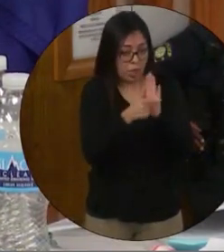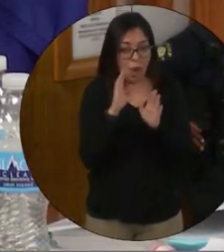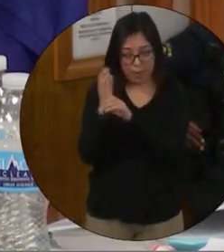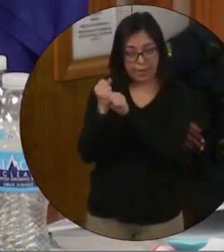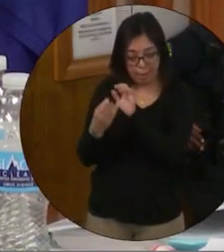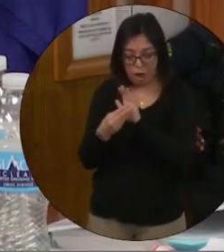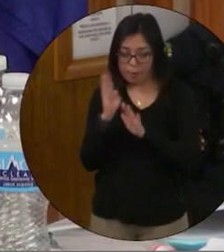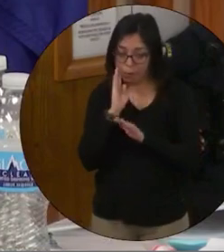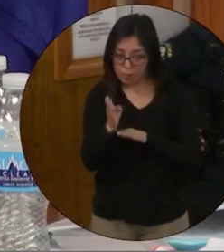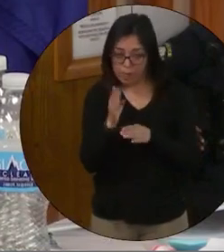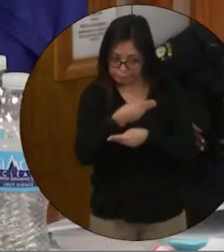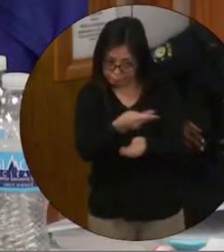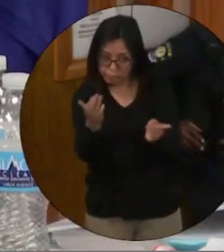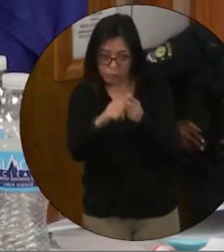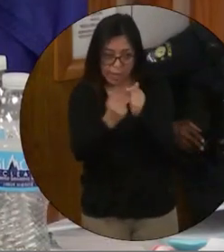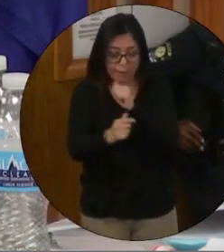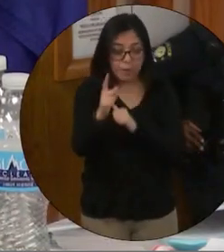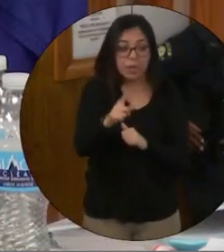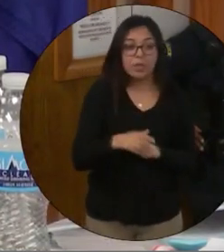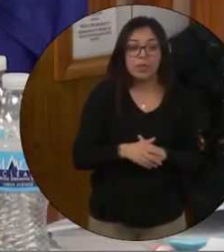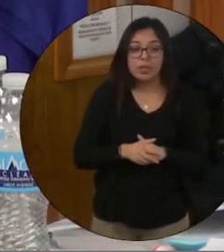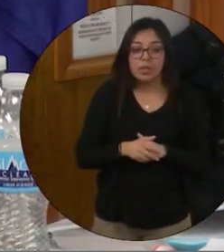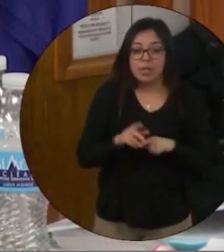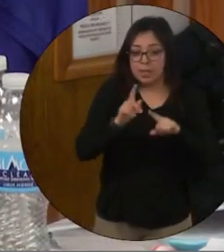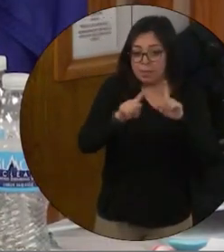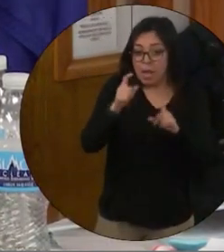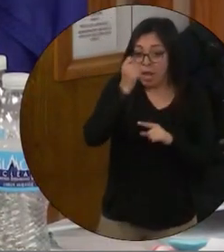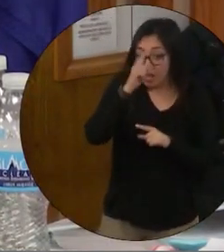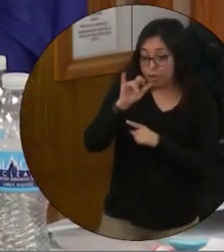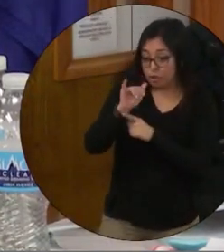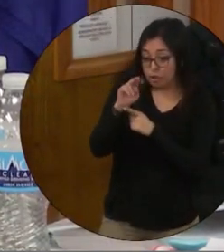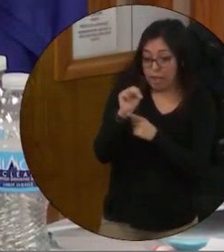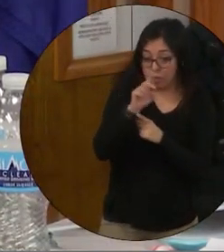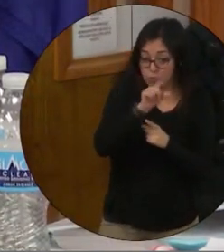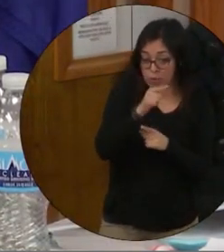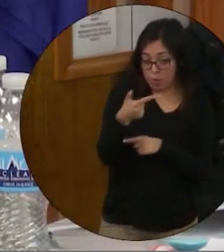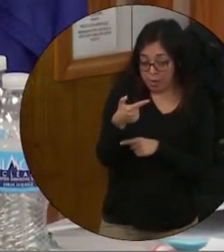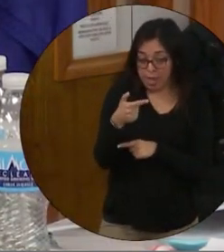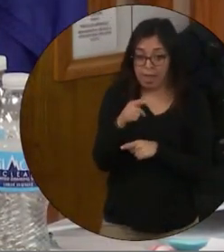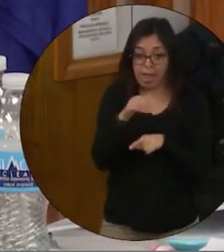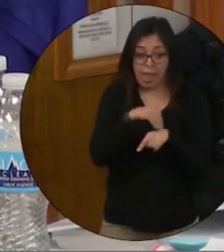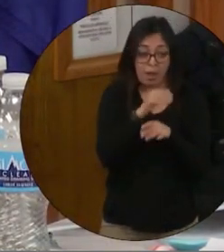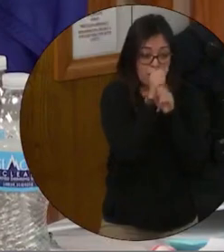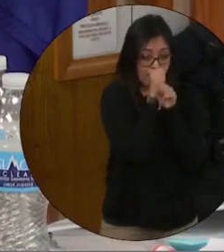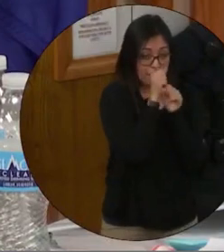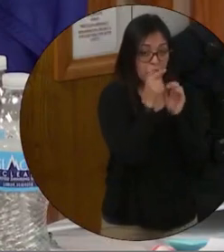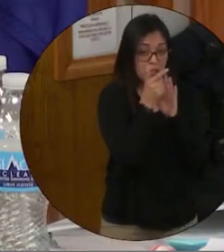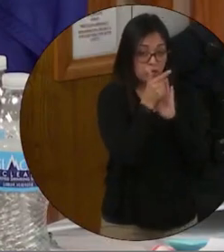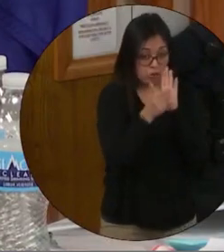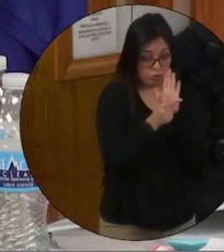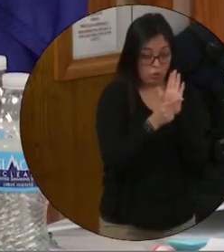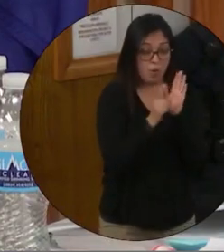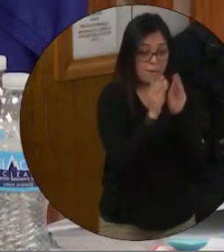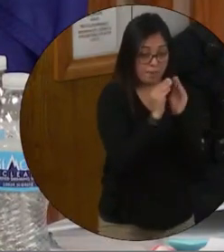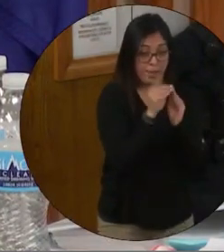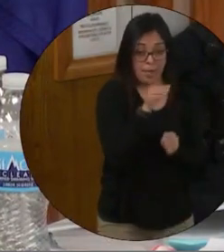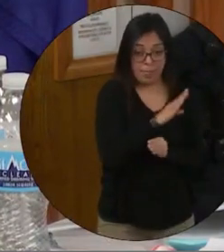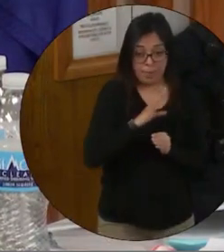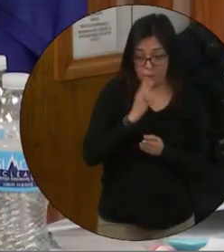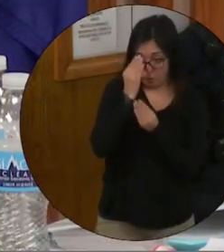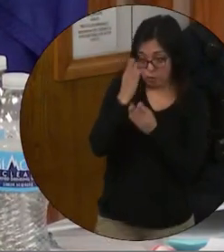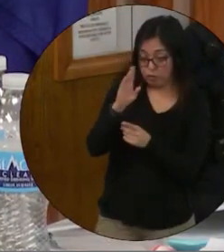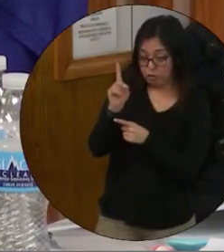to everybody. But in January 2021, at a confidential attorney-client meeting, the board was notified that